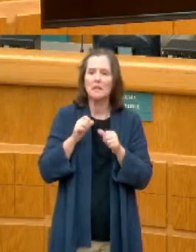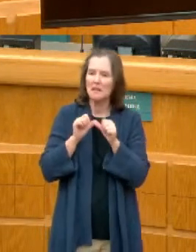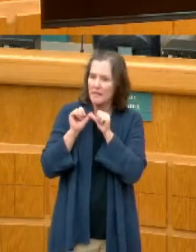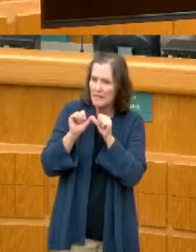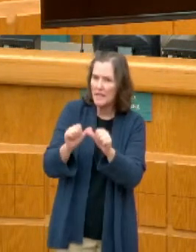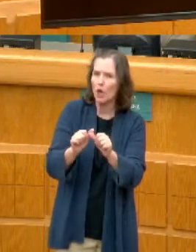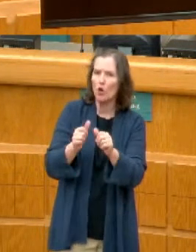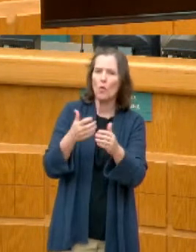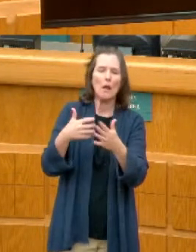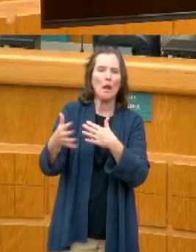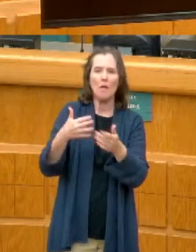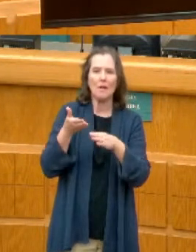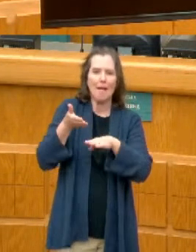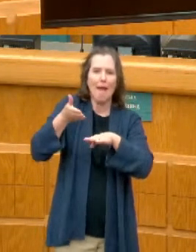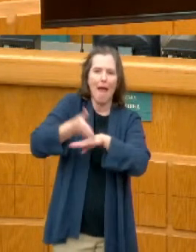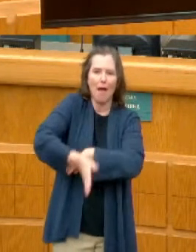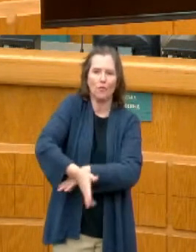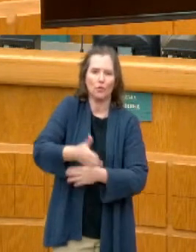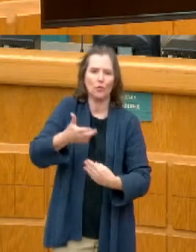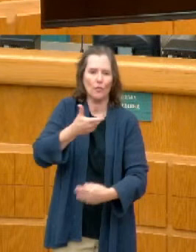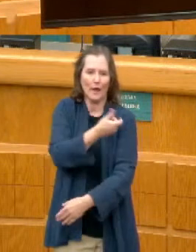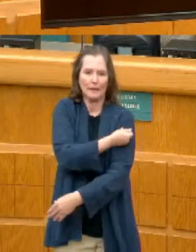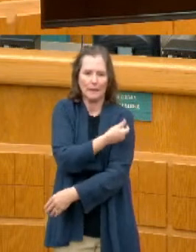you're fully vaccinated would help.